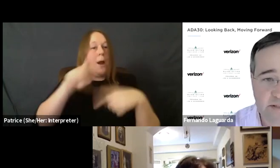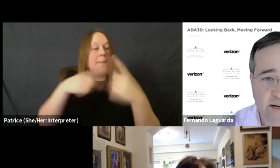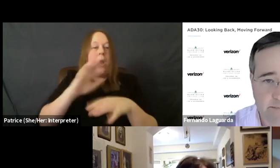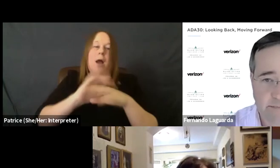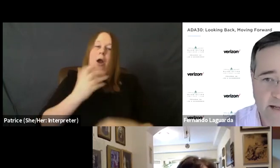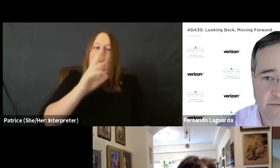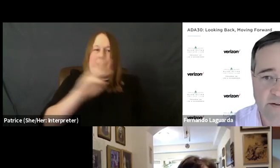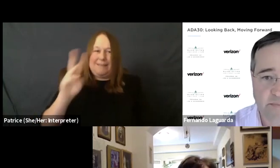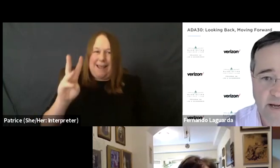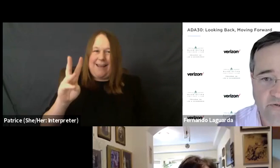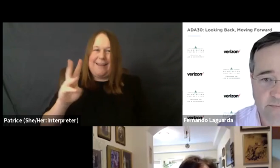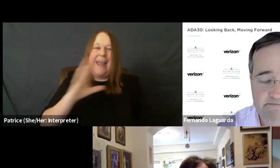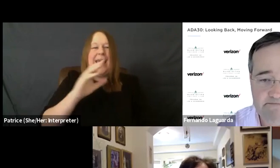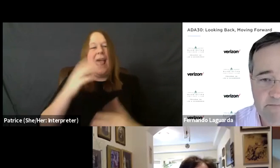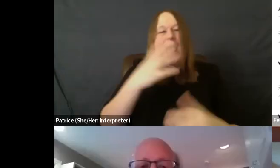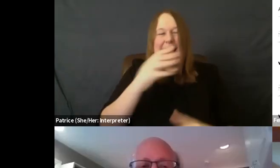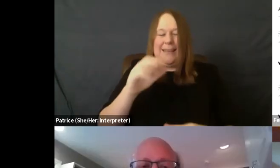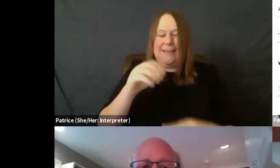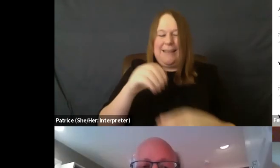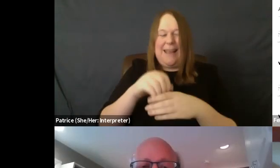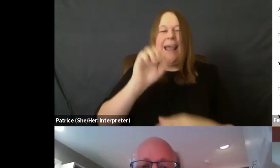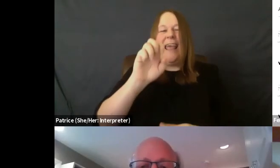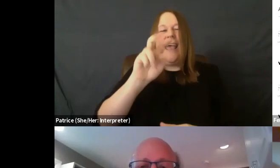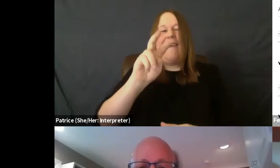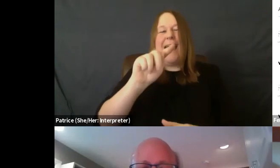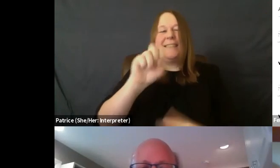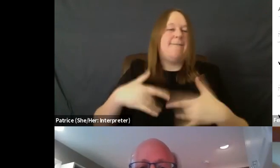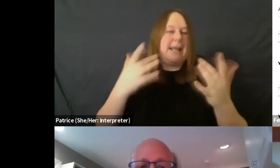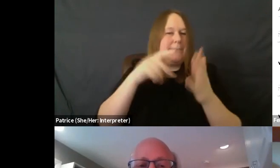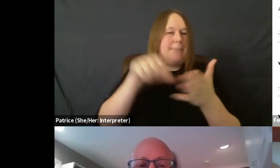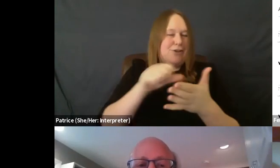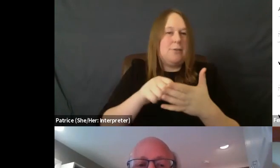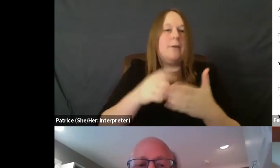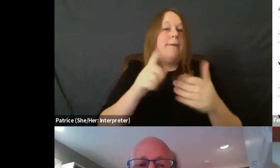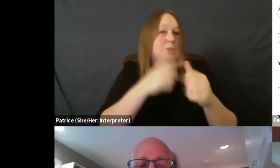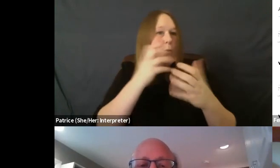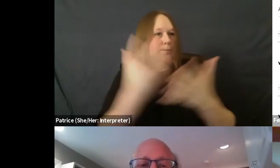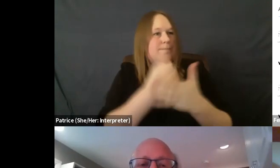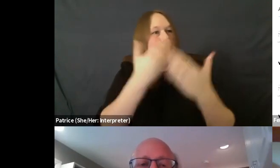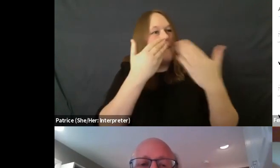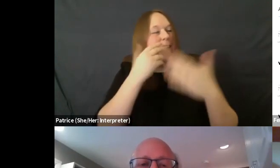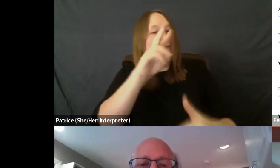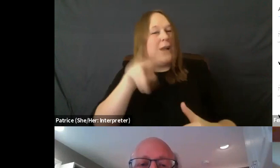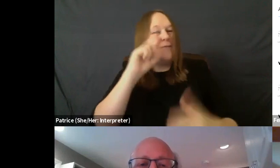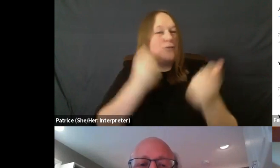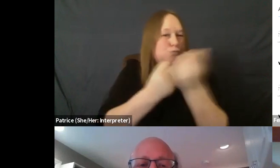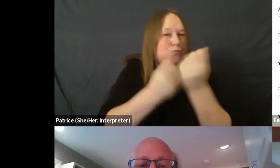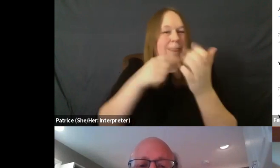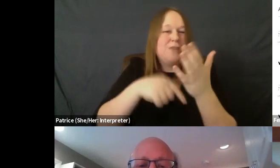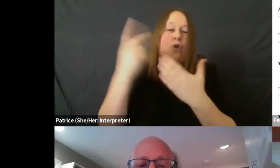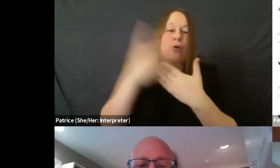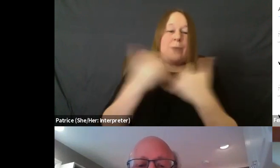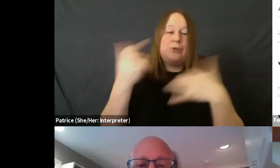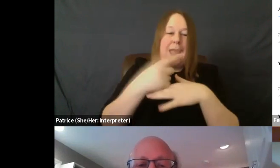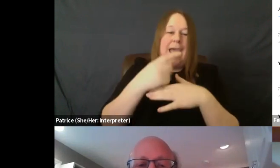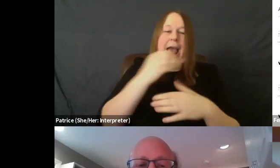our website and events page. I'd like to thank Verizon for sponsoring today's program and